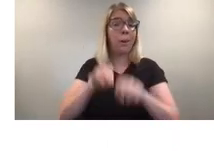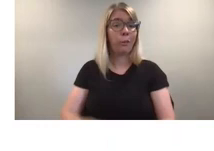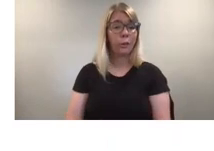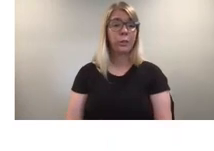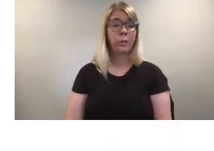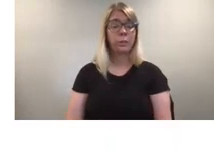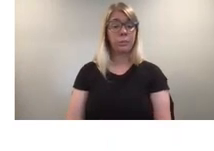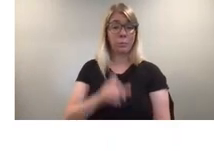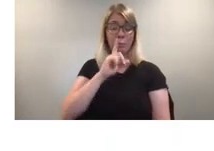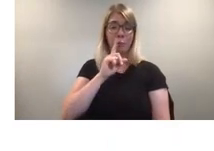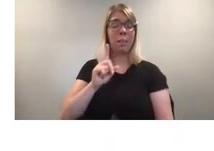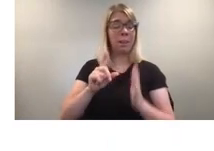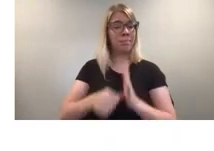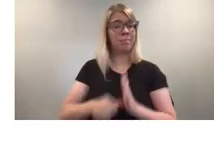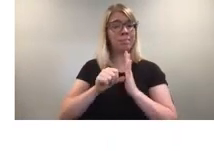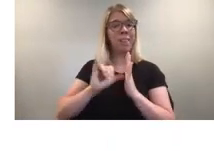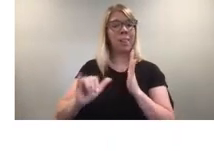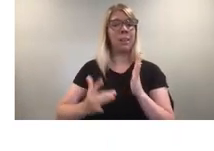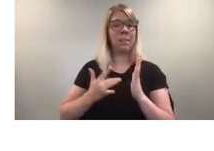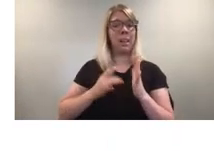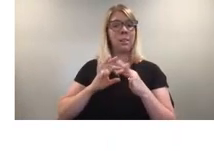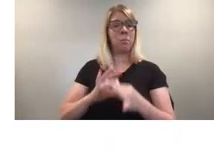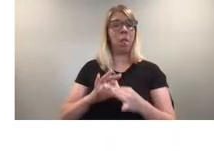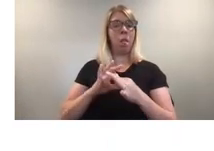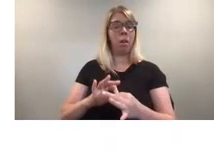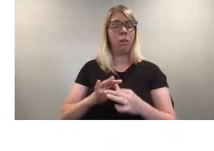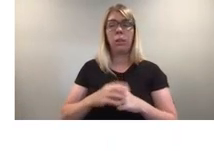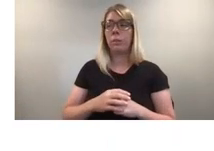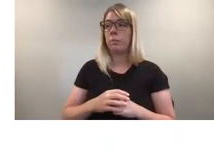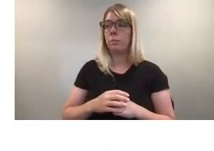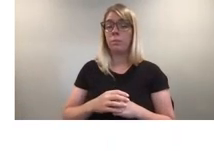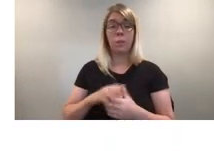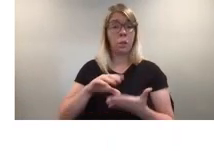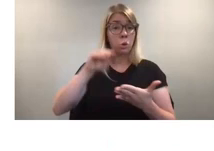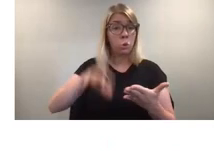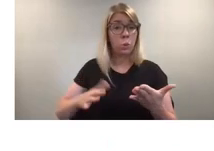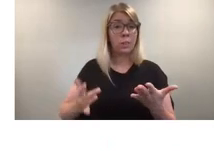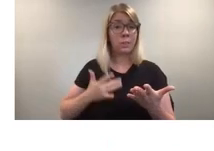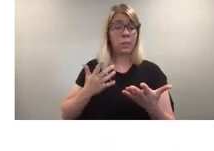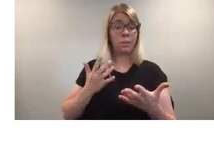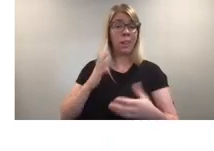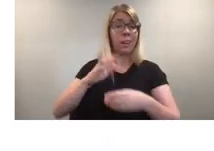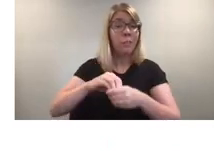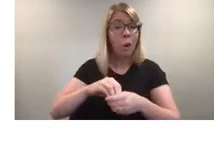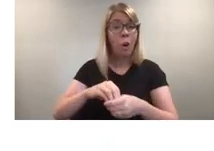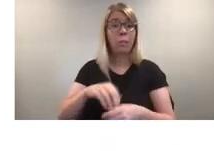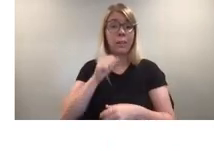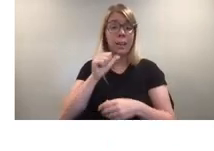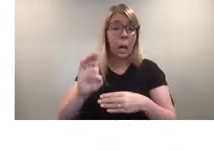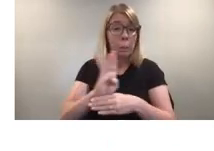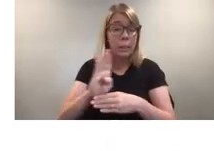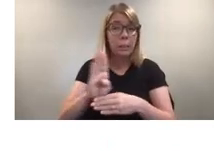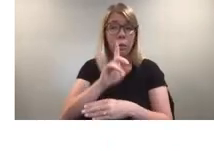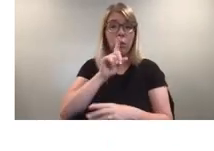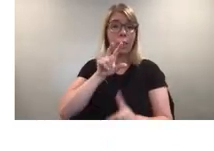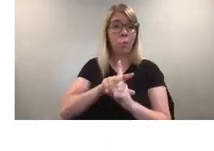So it really gets at that sense of belonging. It makes students feel involved in their work. It's not busy work. It has relevance to